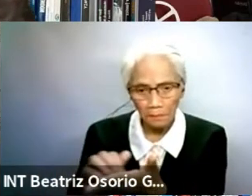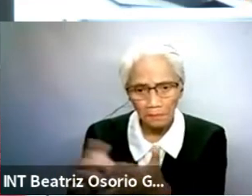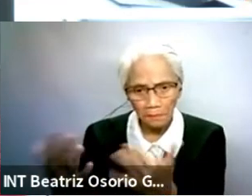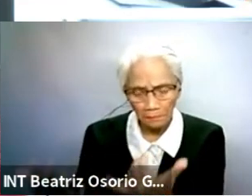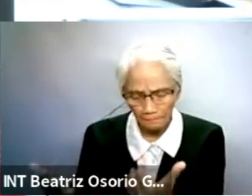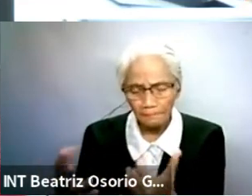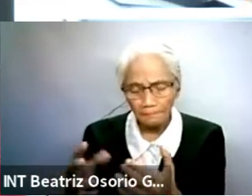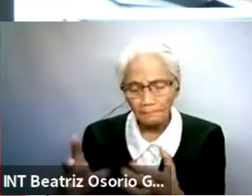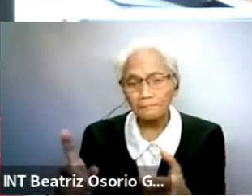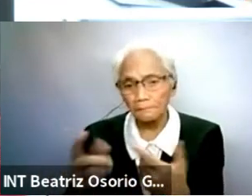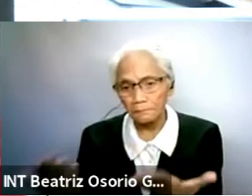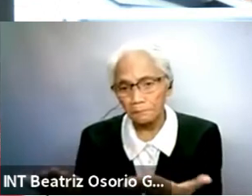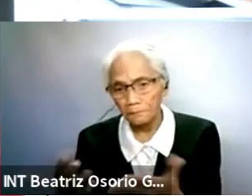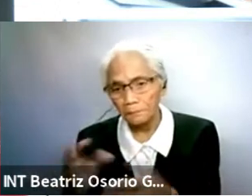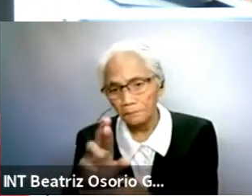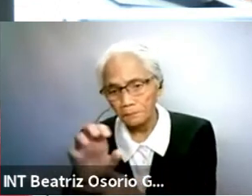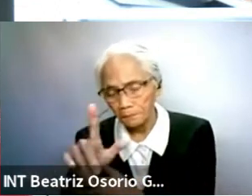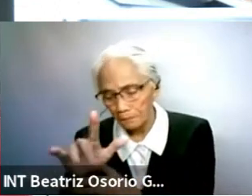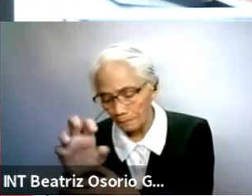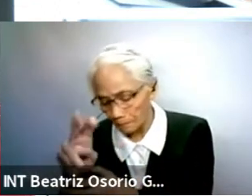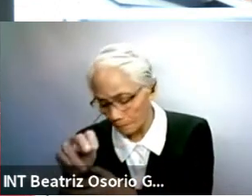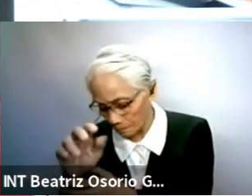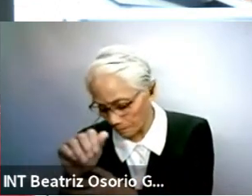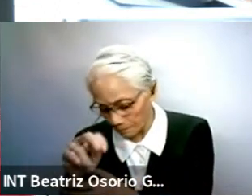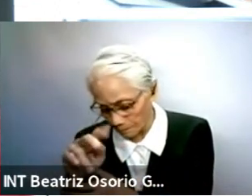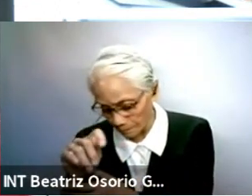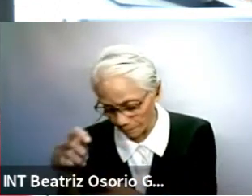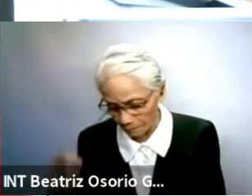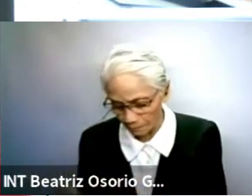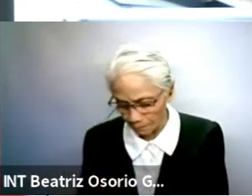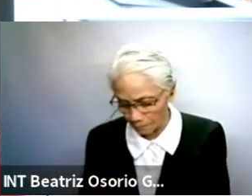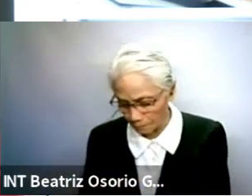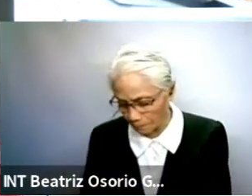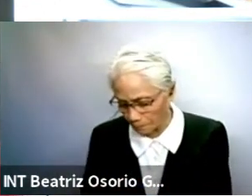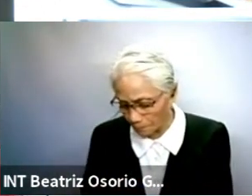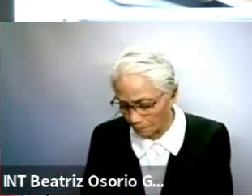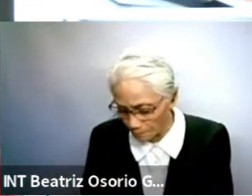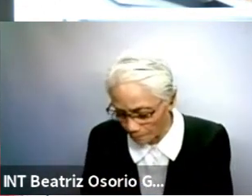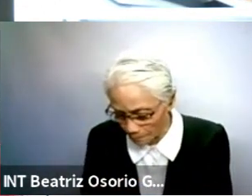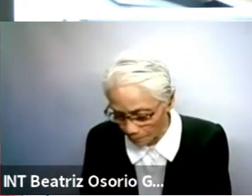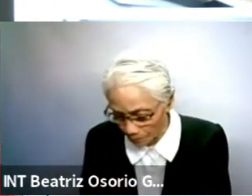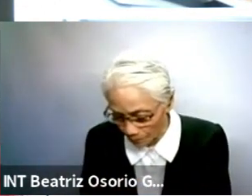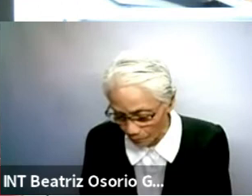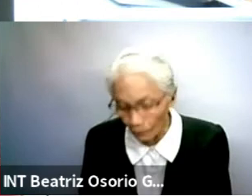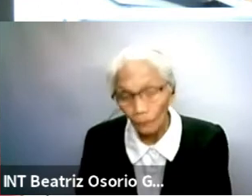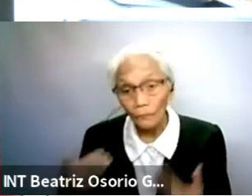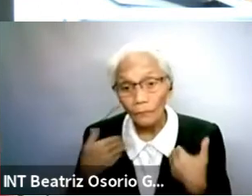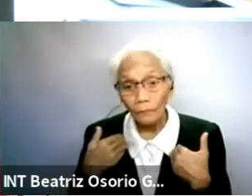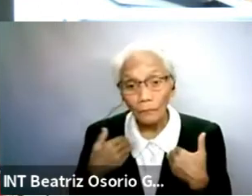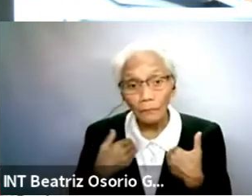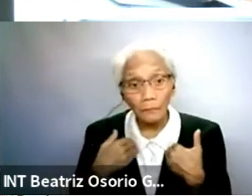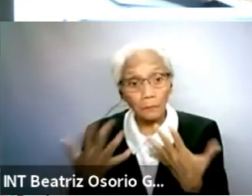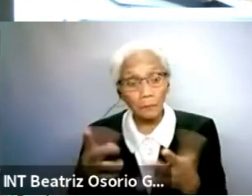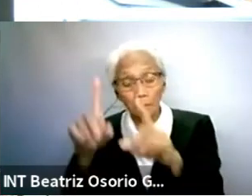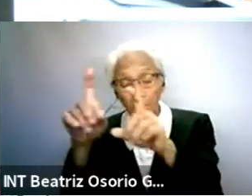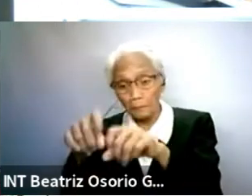relevant. Yeah, thank you, Sonia. There's another question to Mr. Siripong